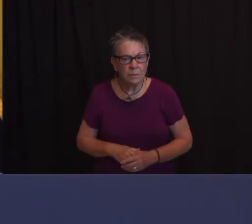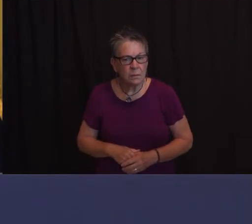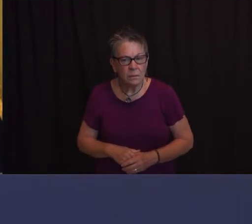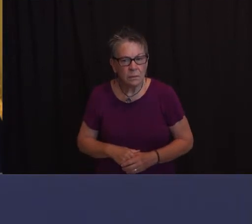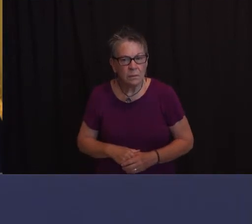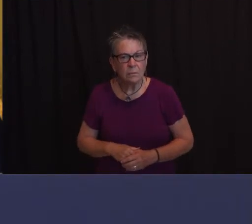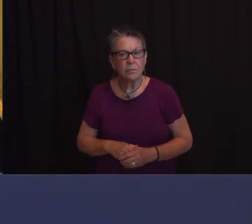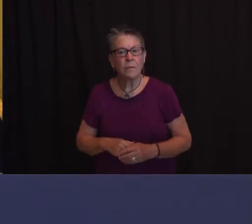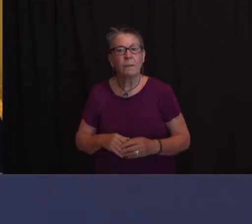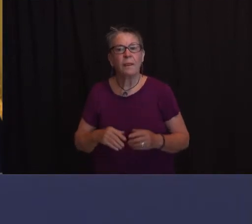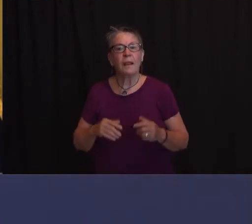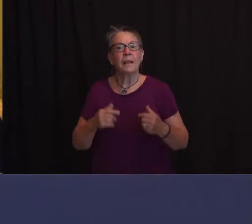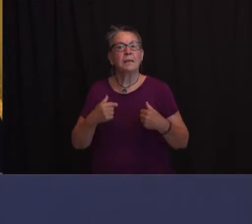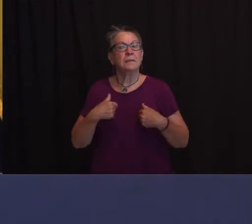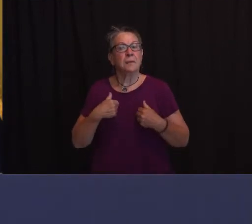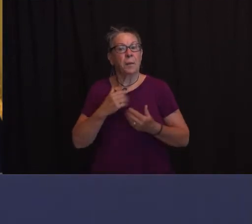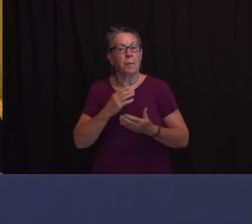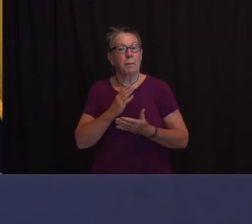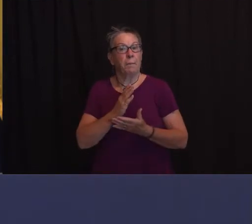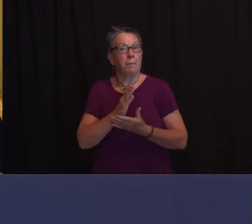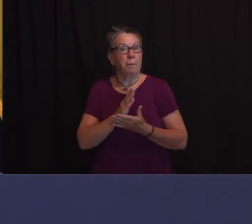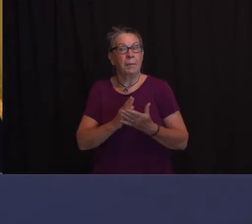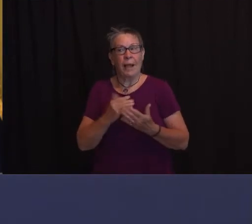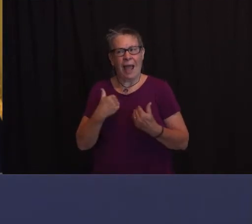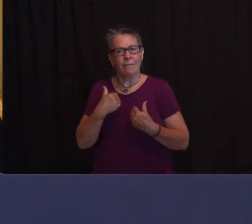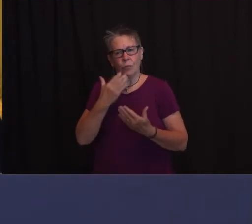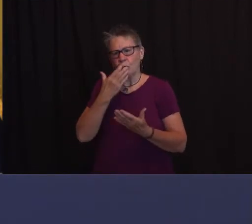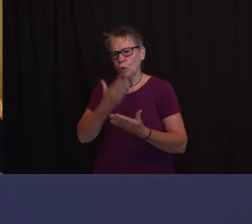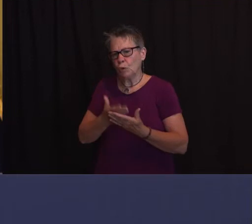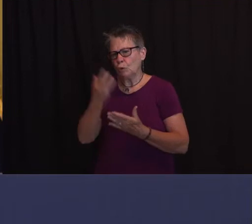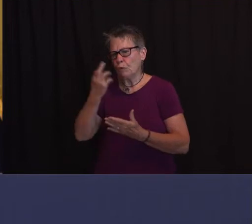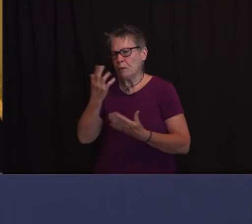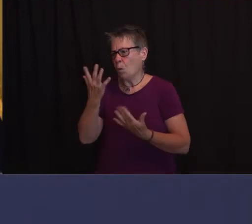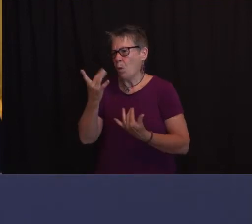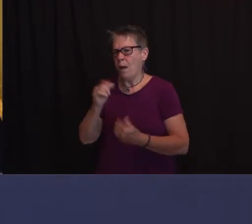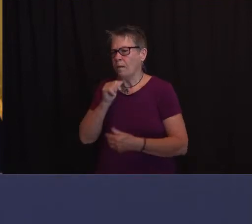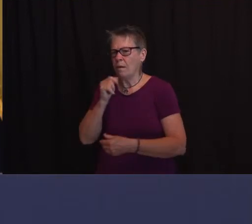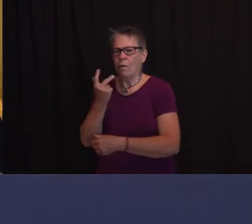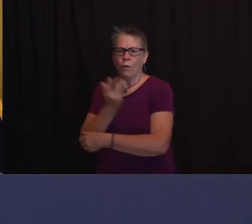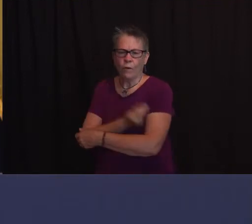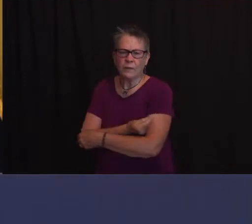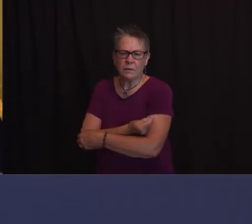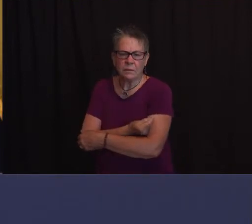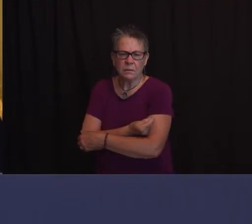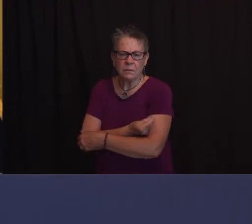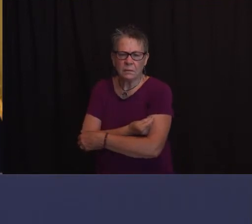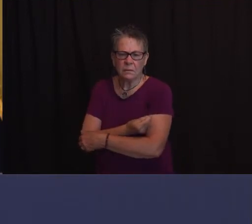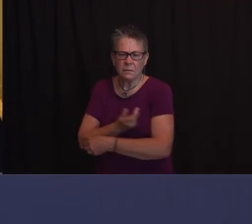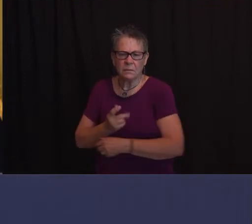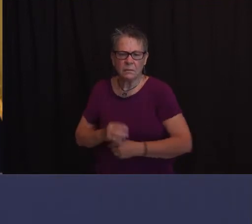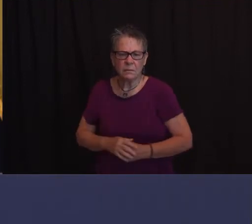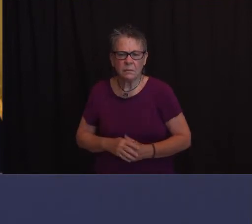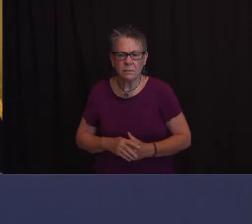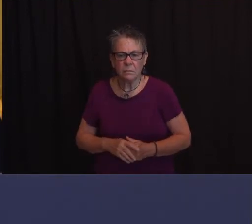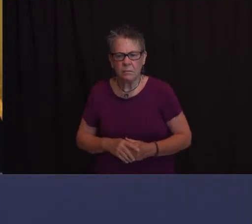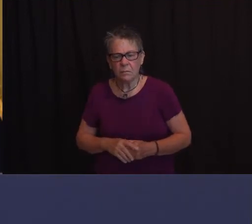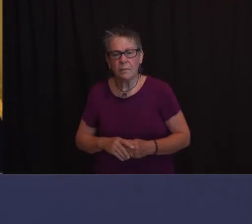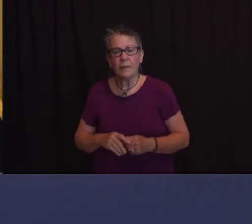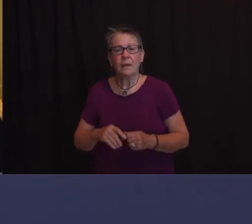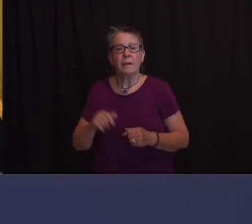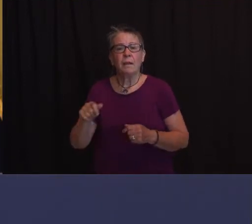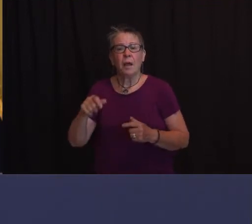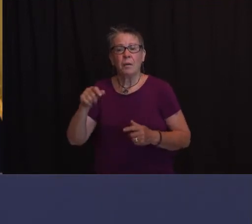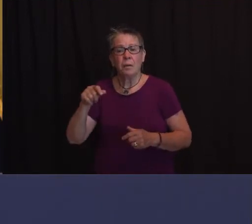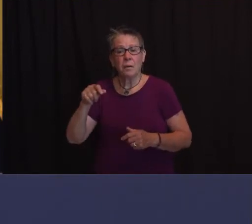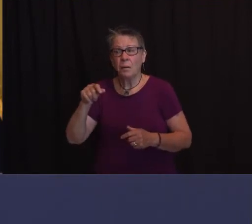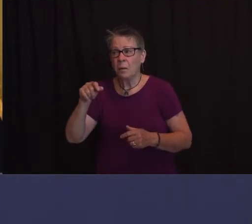some folks are not being vaccinated. In communities of color, particularly the African American community, our nation's history as it